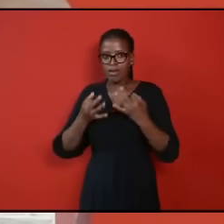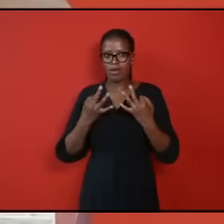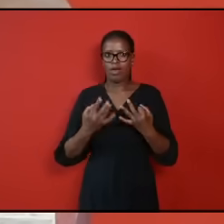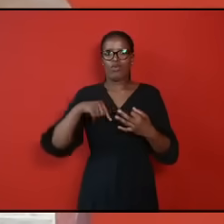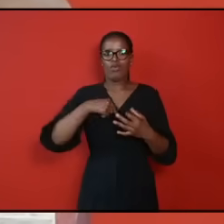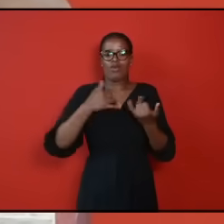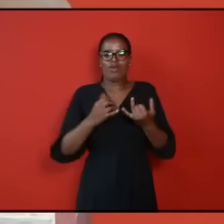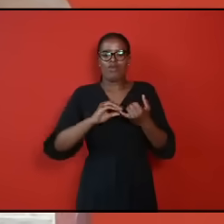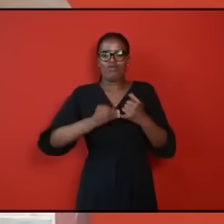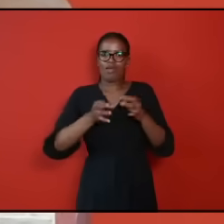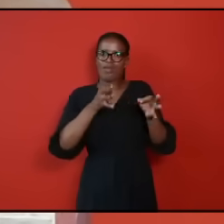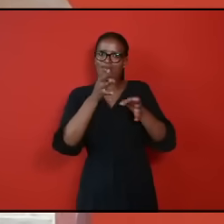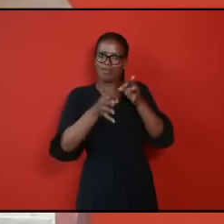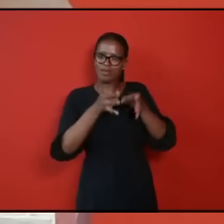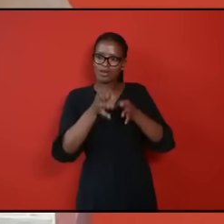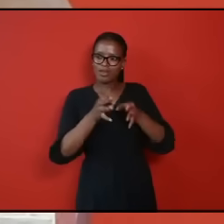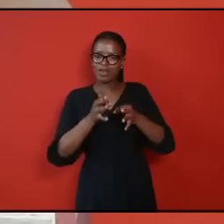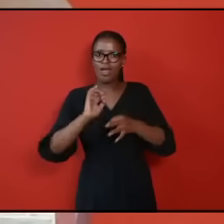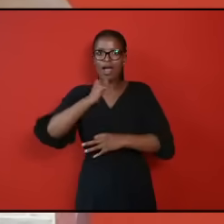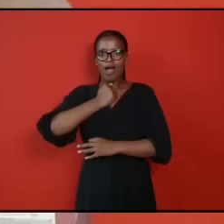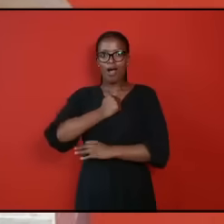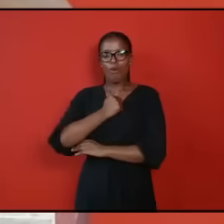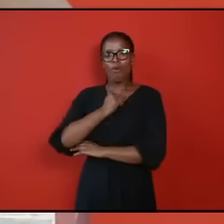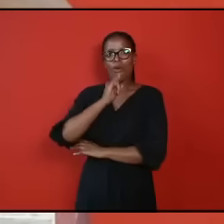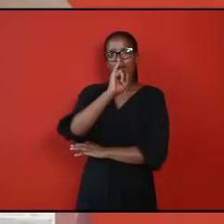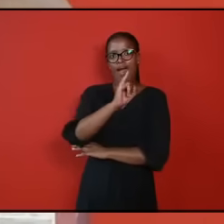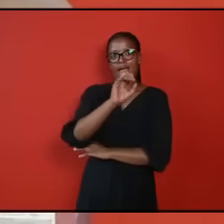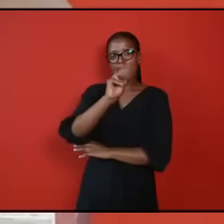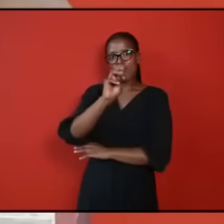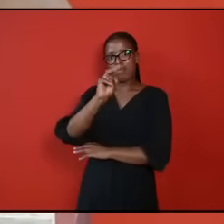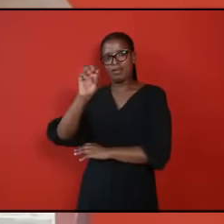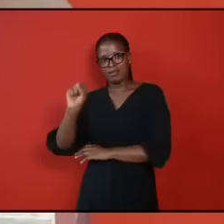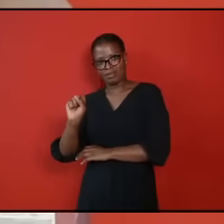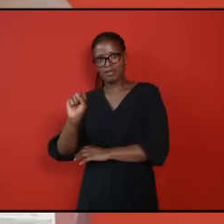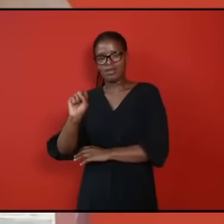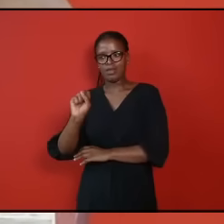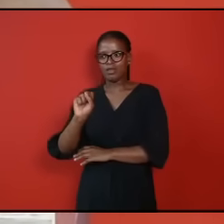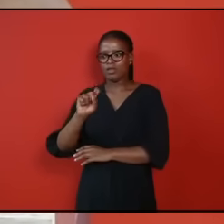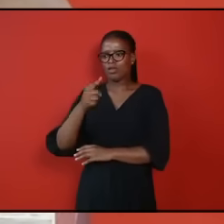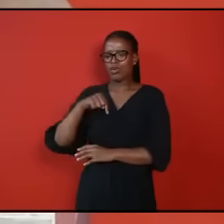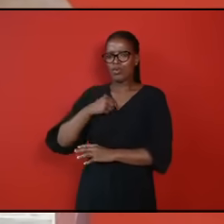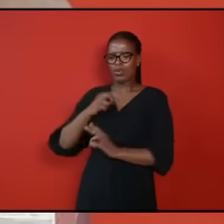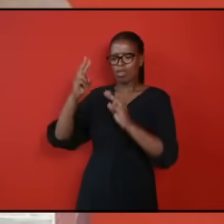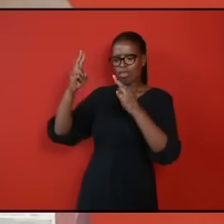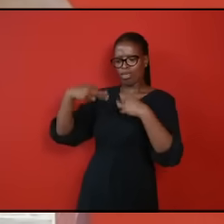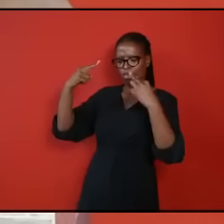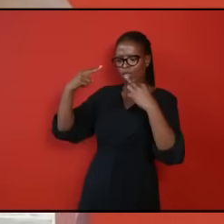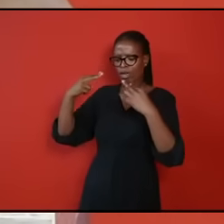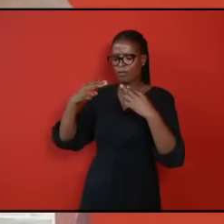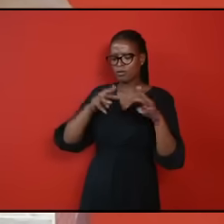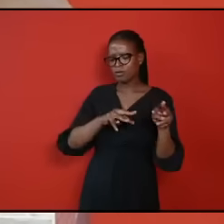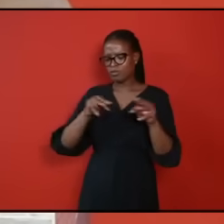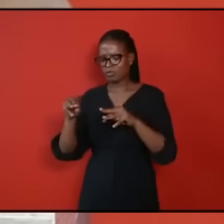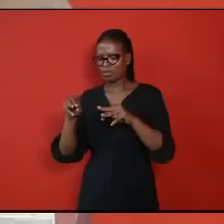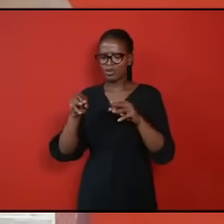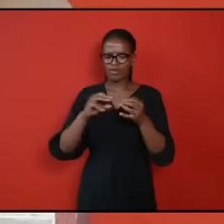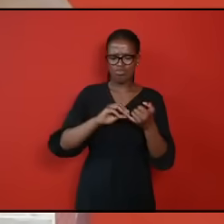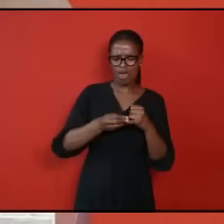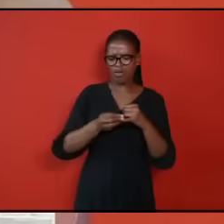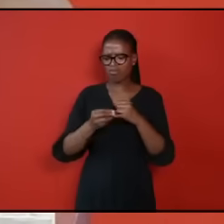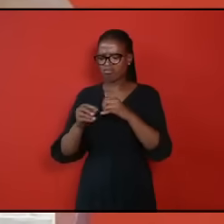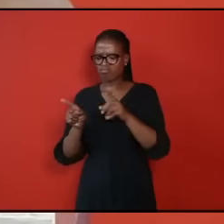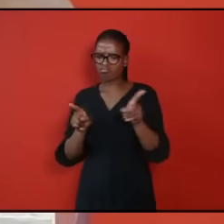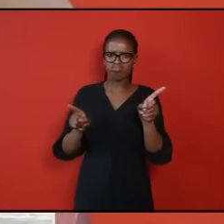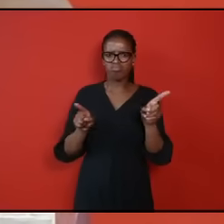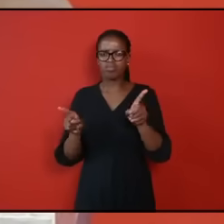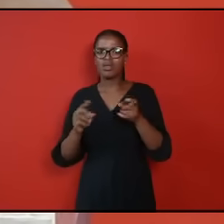you. Our MMC gets removed, we get undermined, we try to move this way and that way.